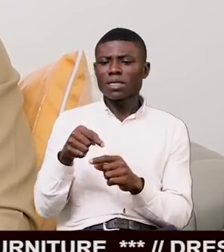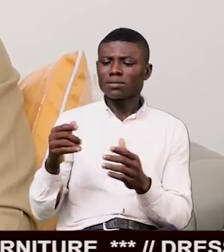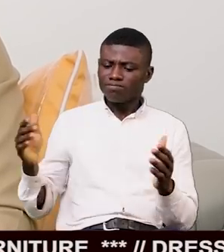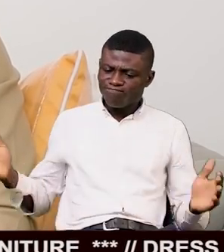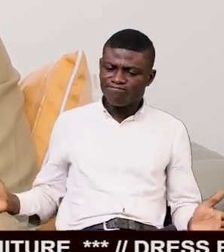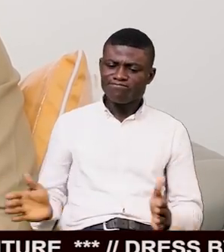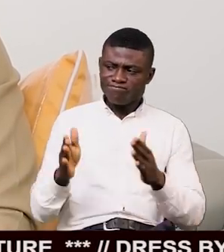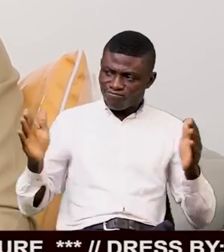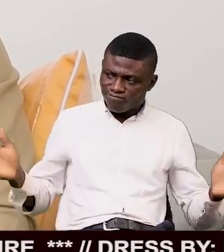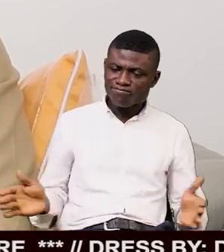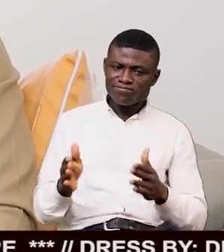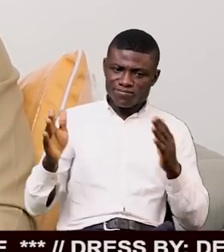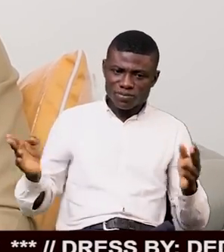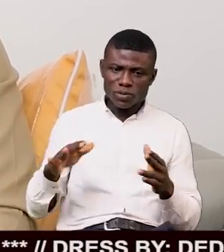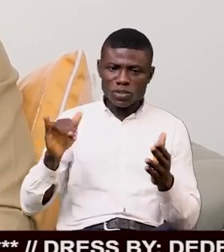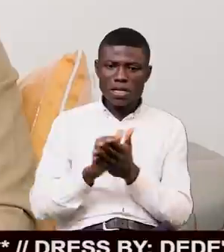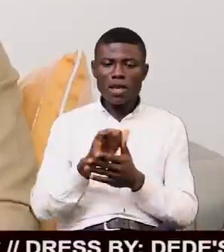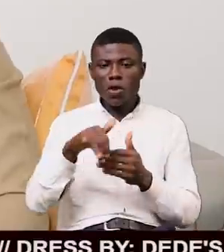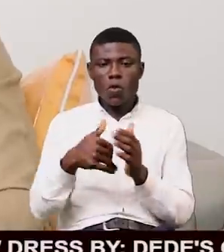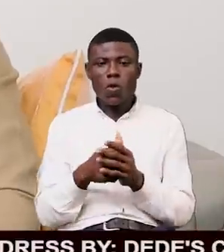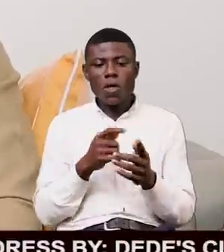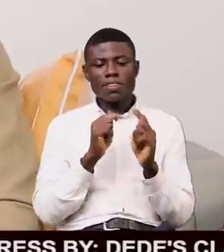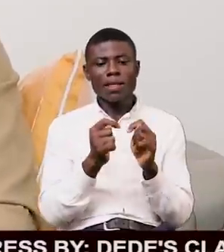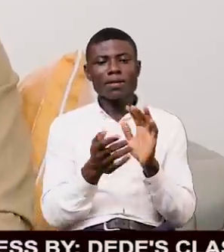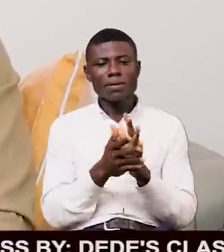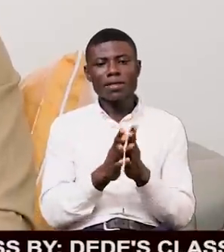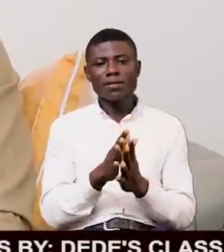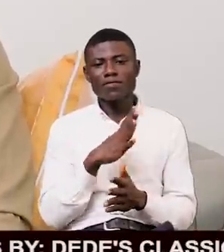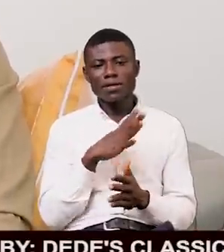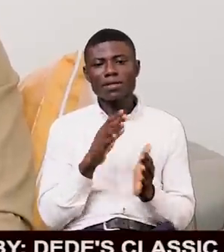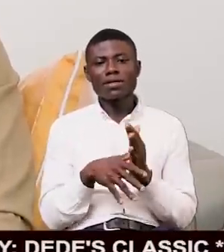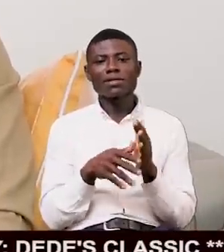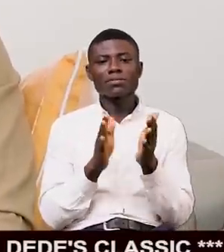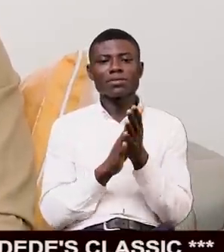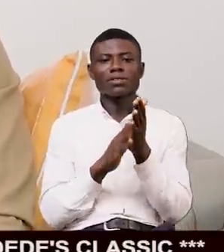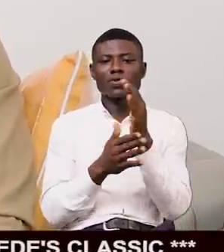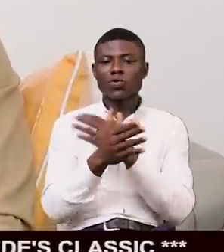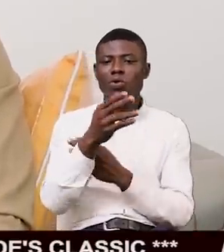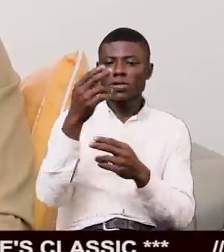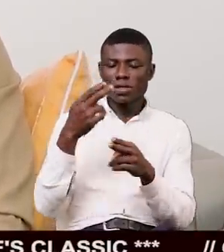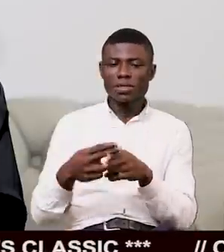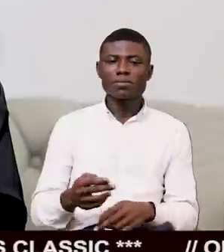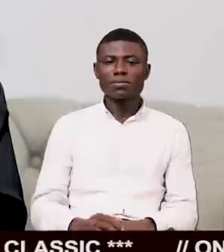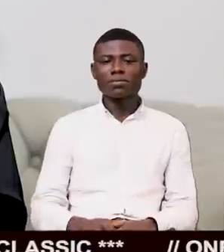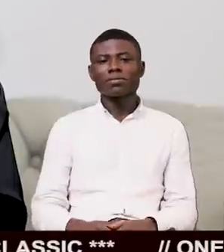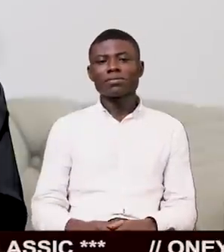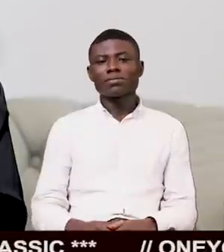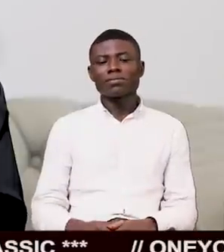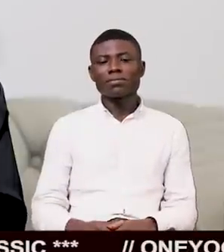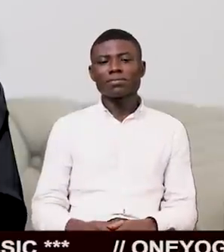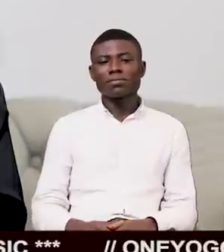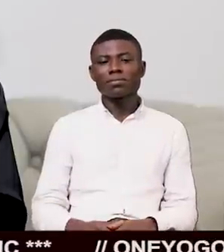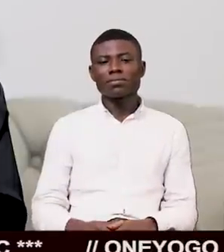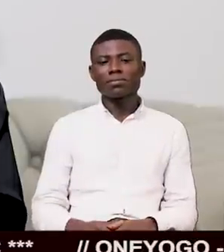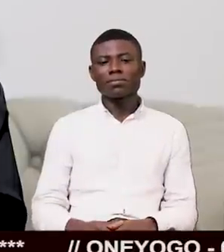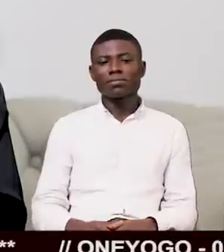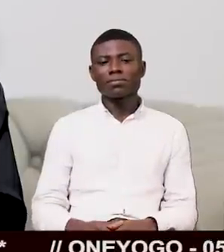modia se obeboa no ma ni talent no akone nim na ahye wrade kronkron enim nyam so